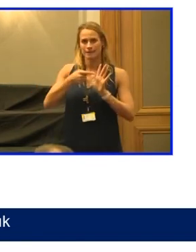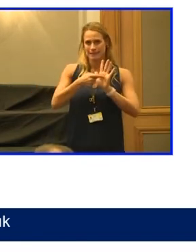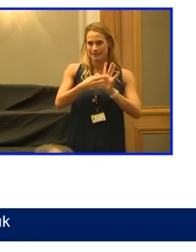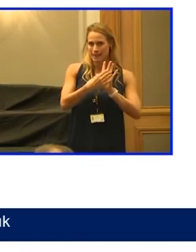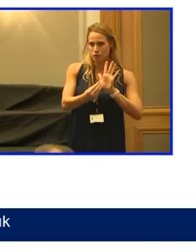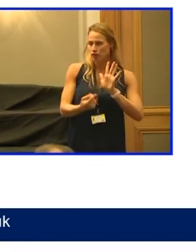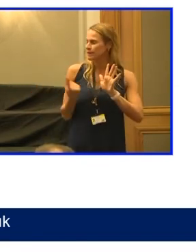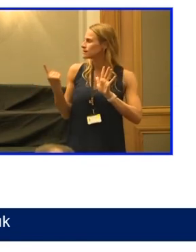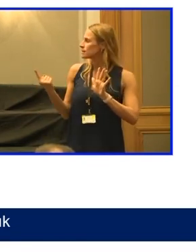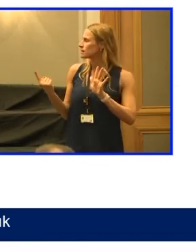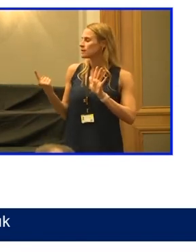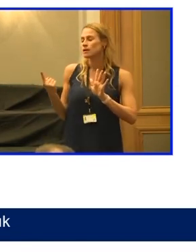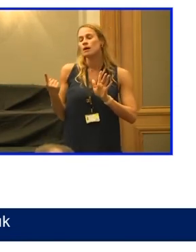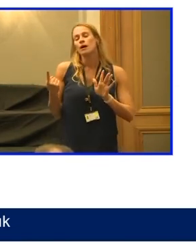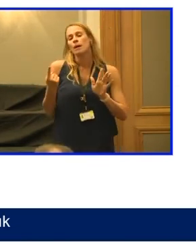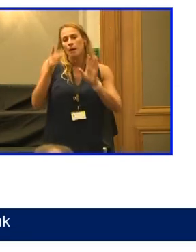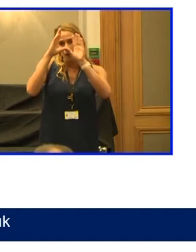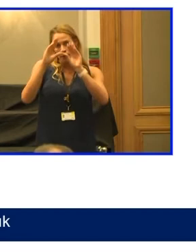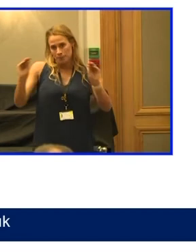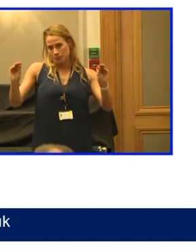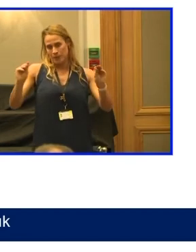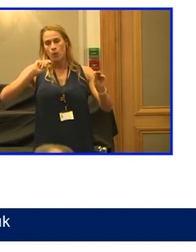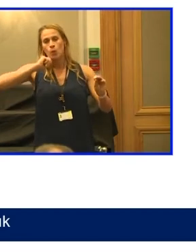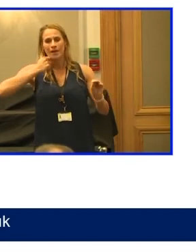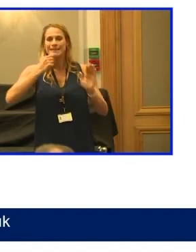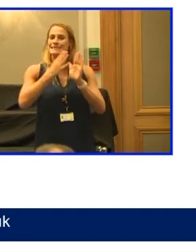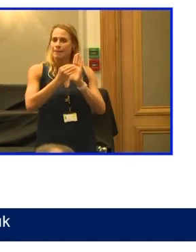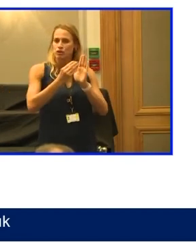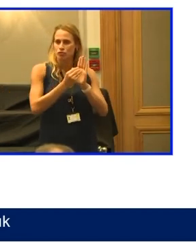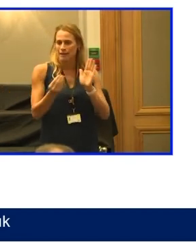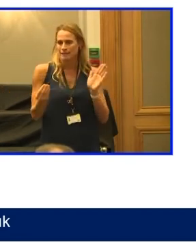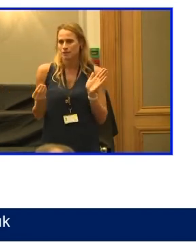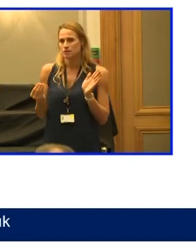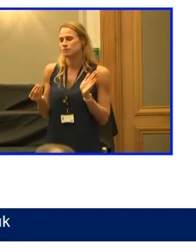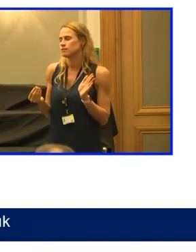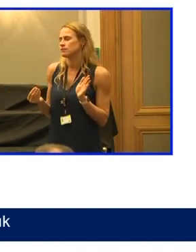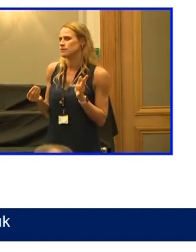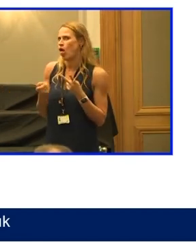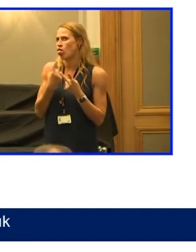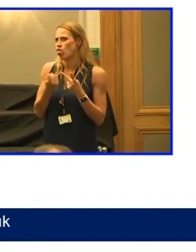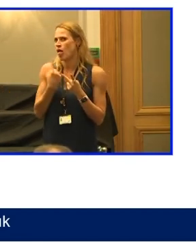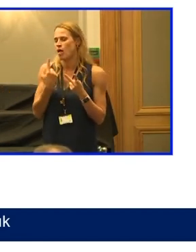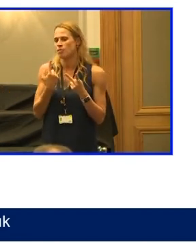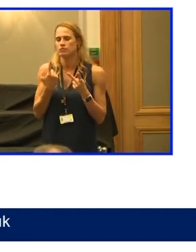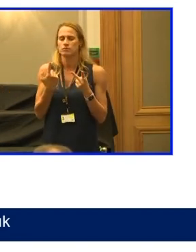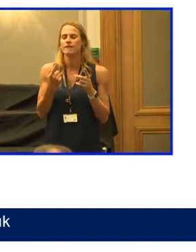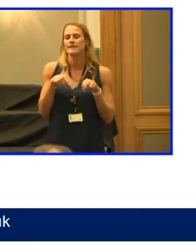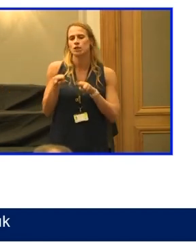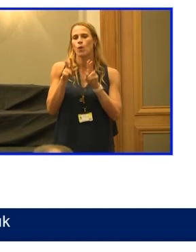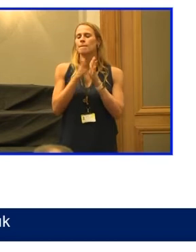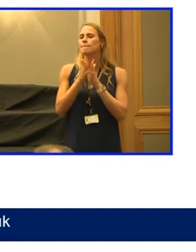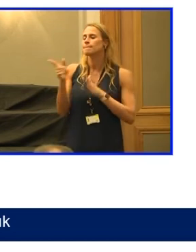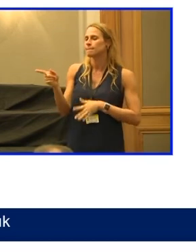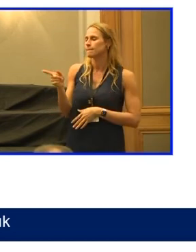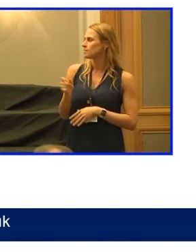will caveat is this. I'm going to demonstrate a video before we finish on wearables, because I want to finish off on some wearables. But I'm going to